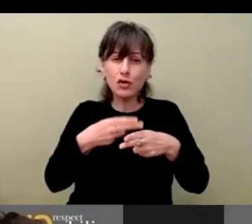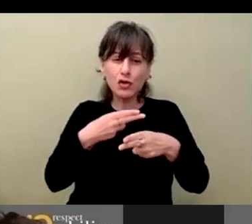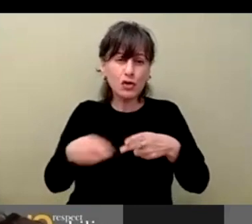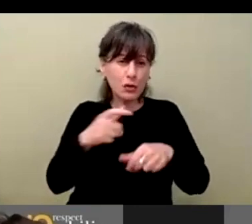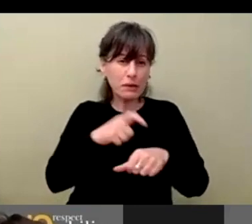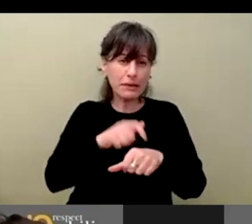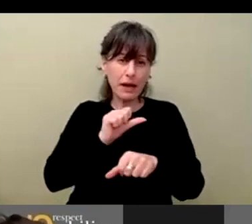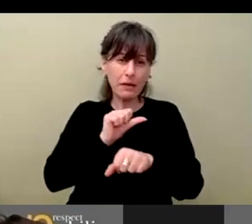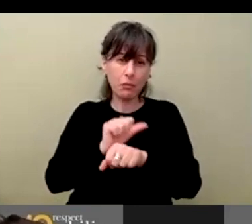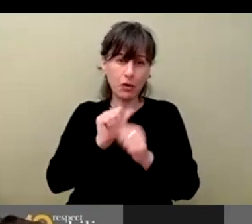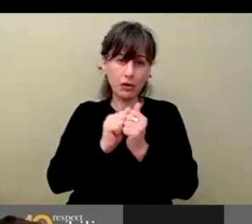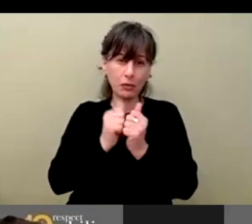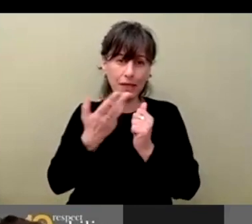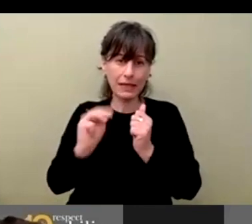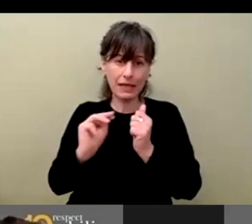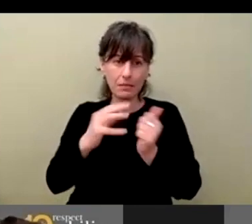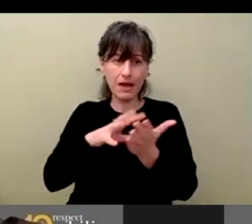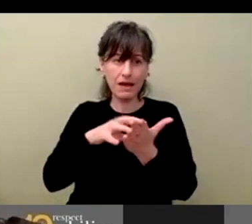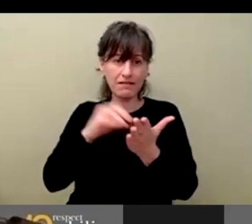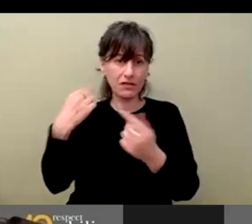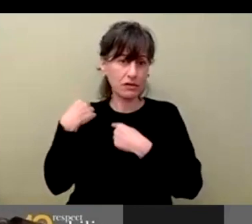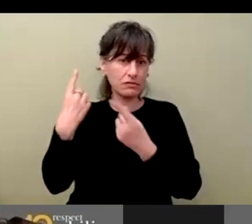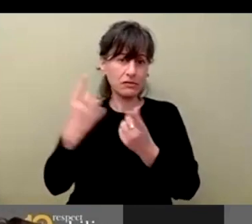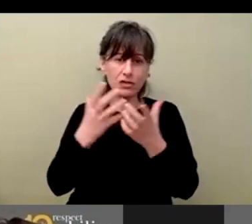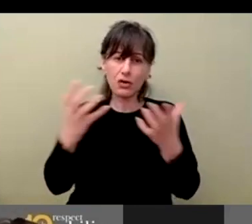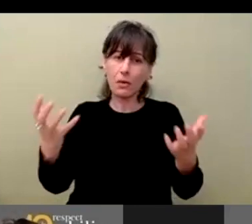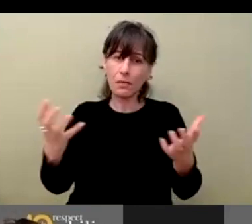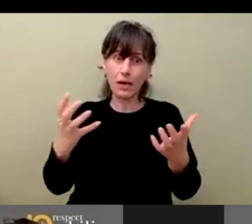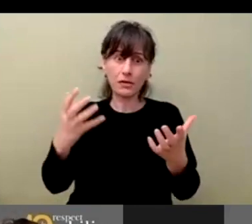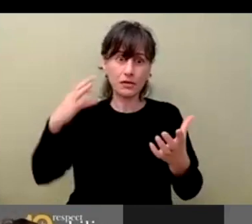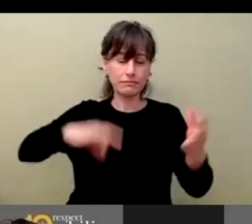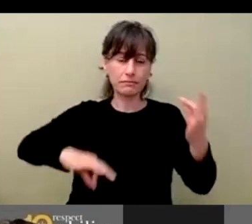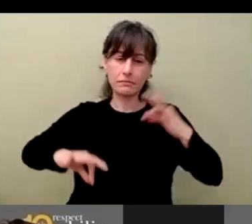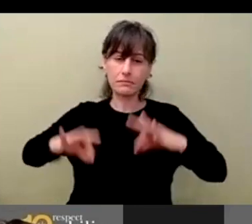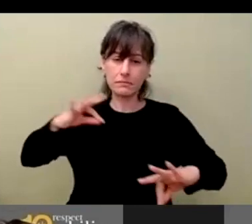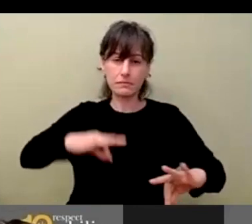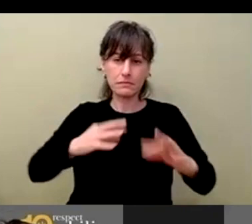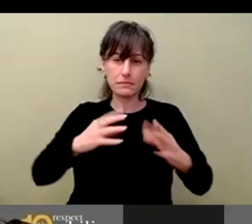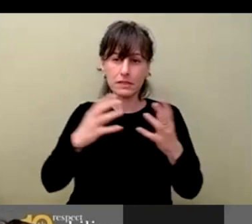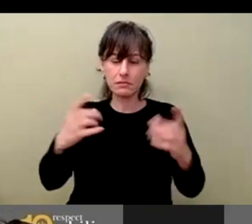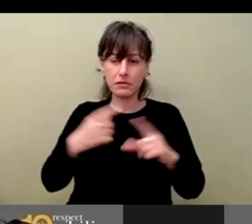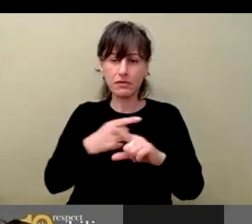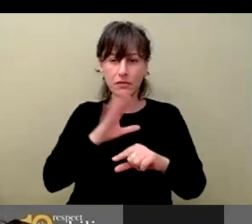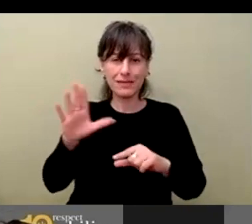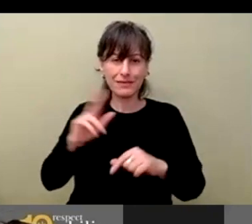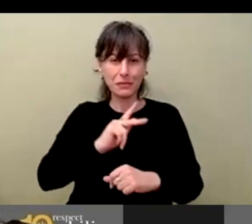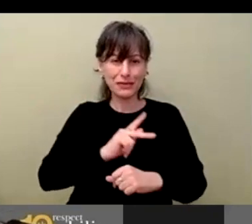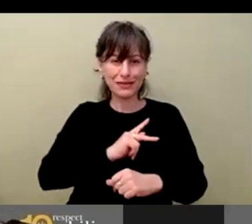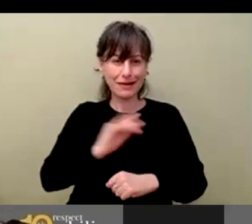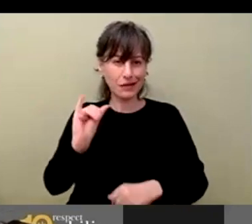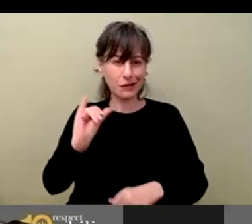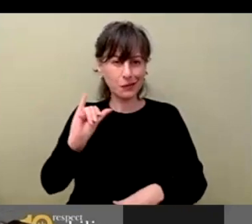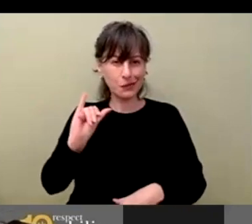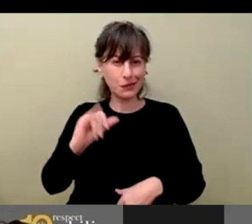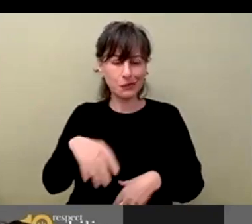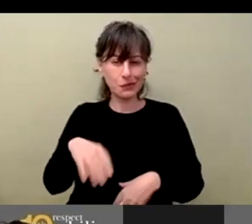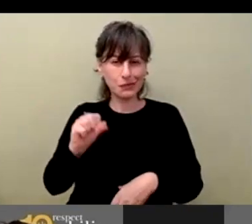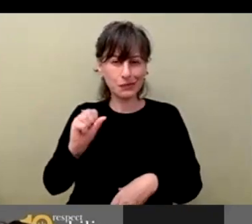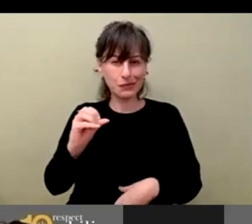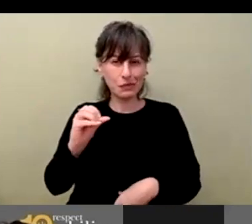with him, I learned a lot, and I gained a lot from his personality as well. So I think